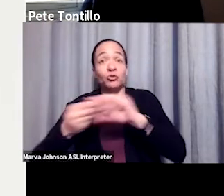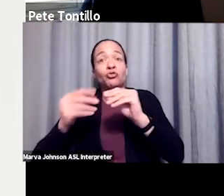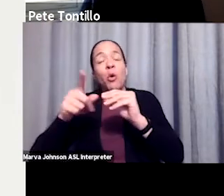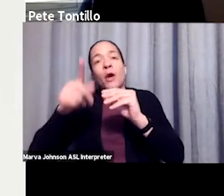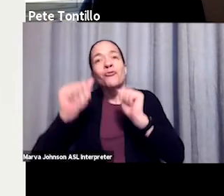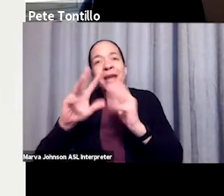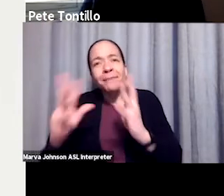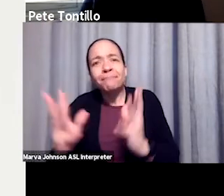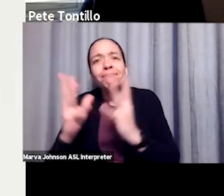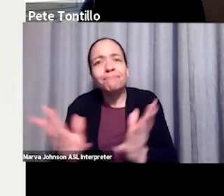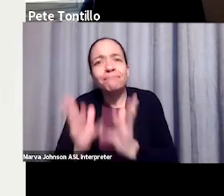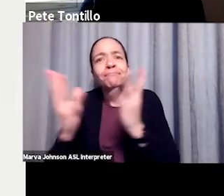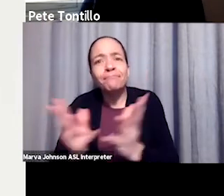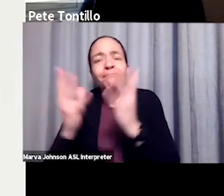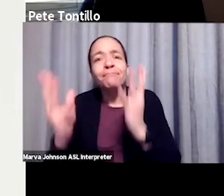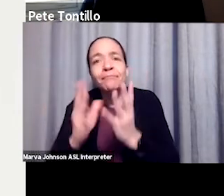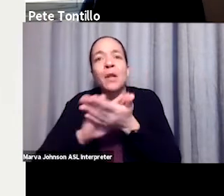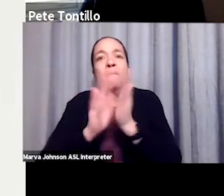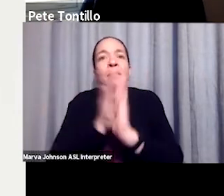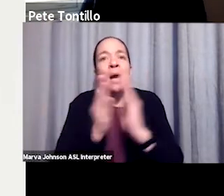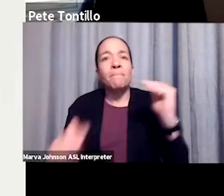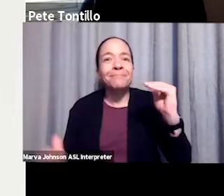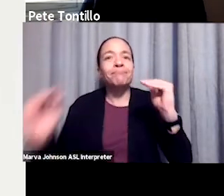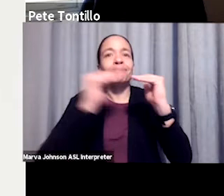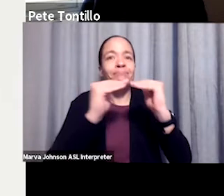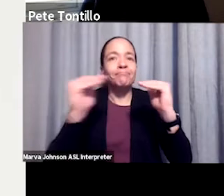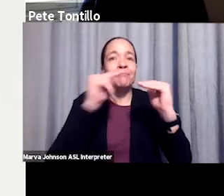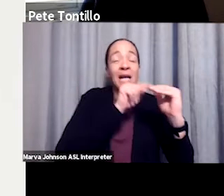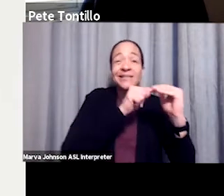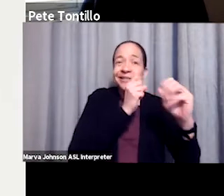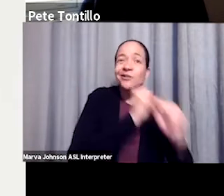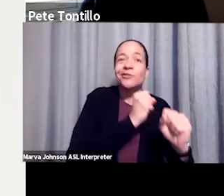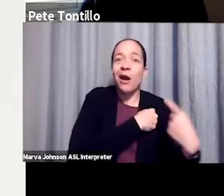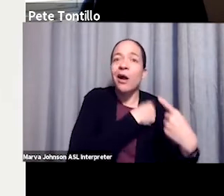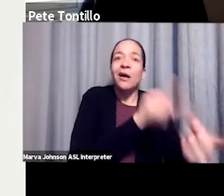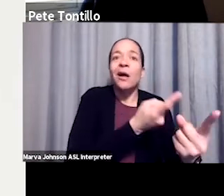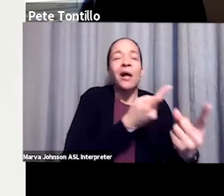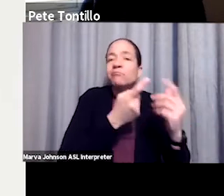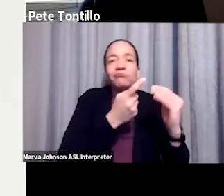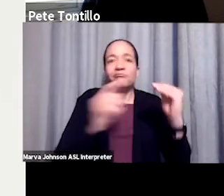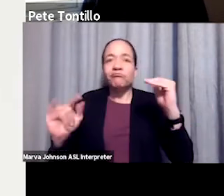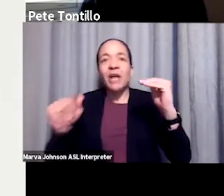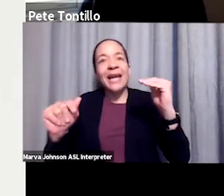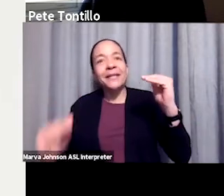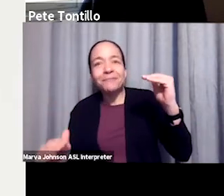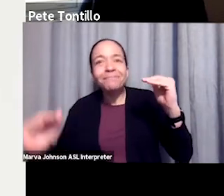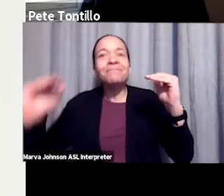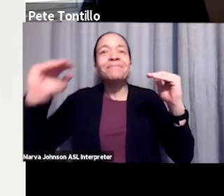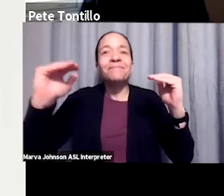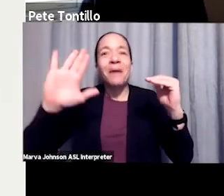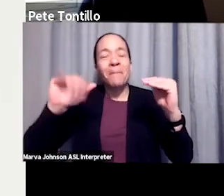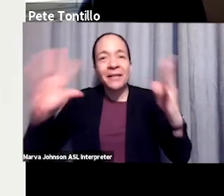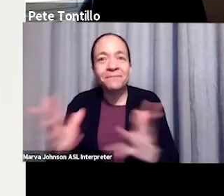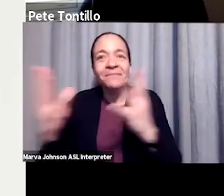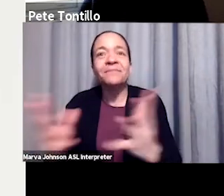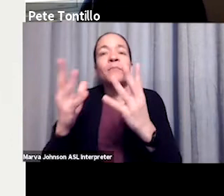and strong, and the fight can be a little fairer. So it's sort of our goal in this project to help put people in a frame of mind to value social